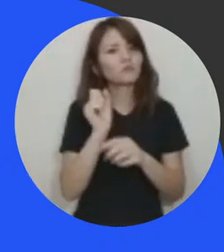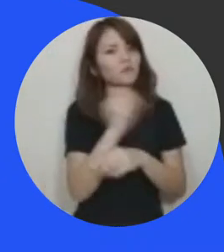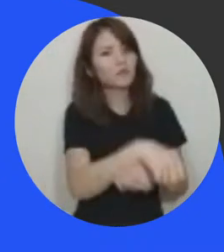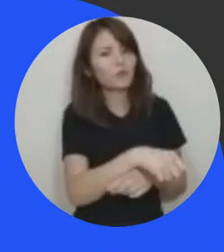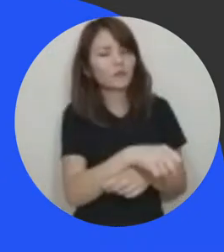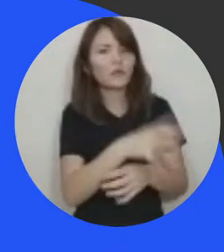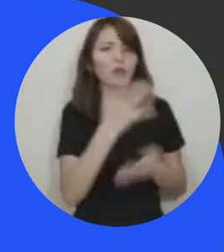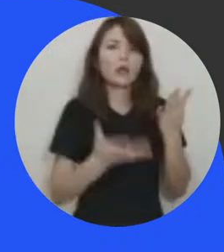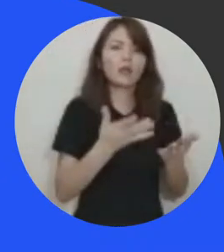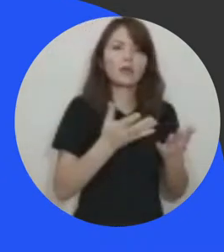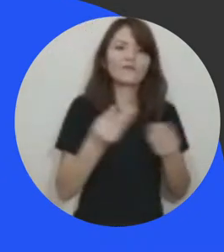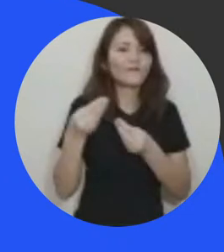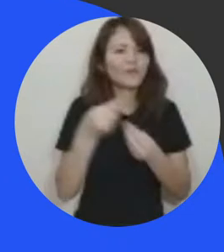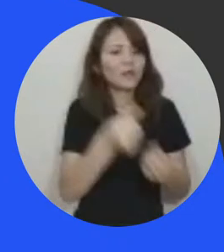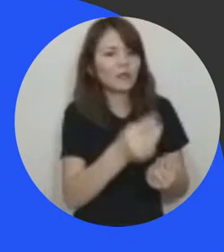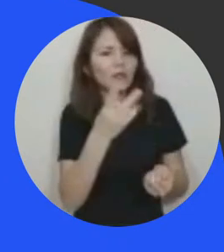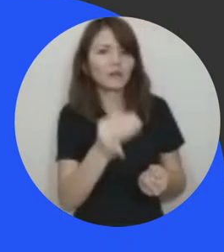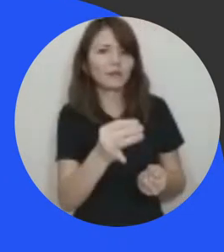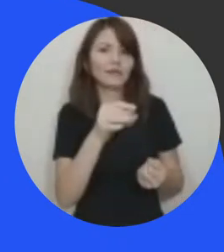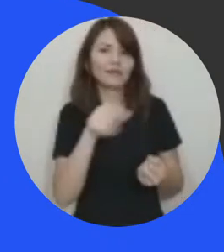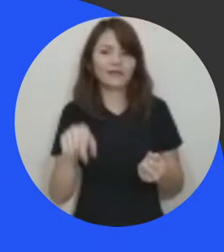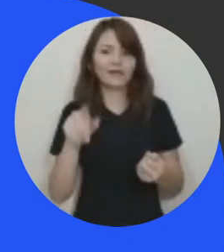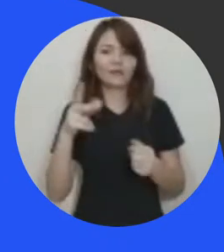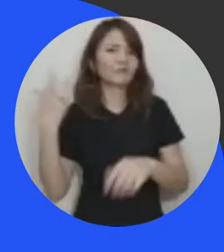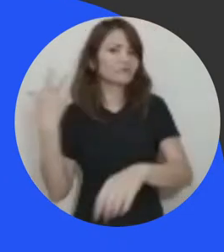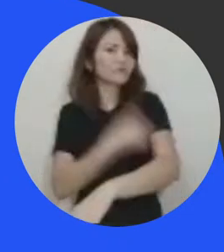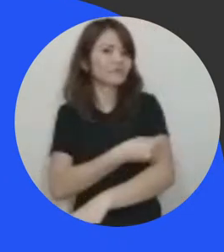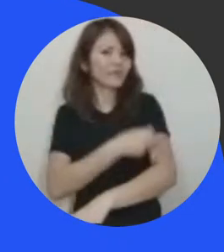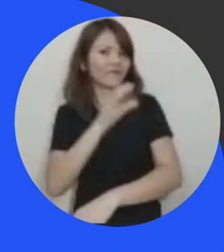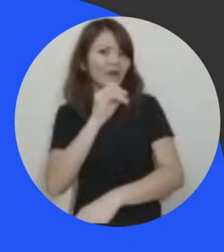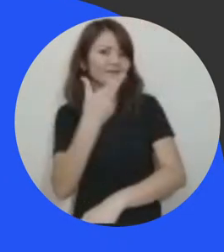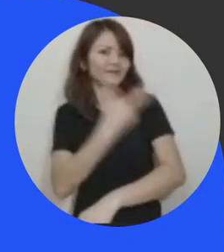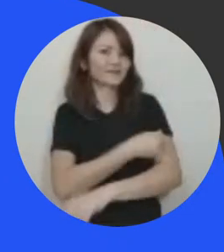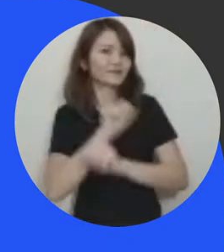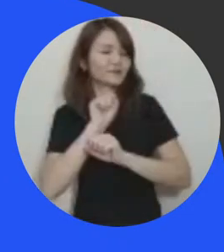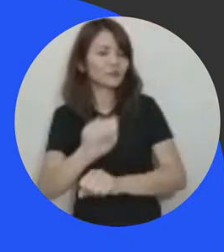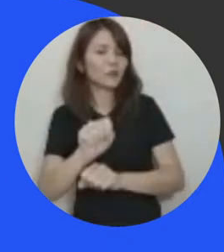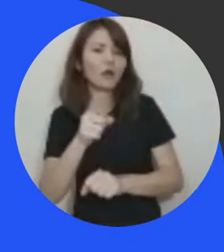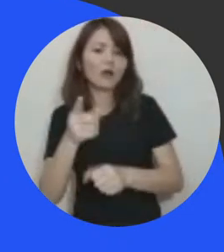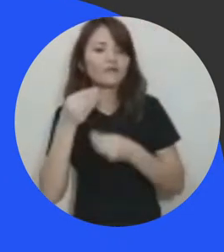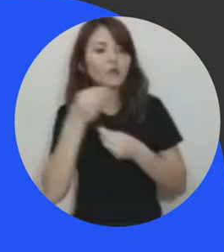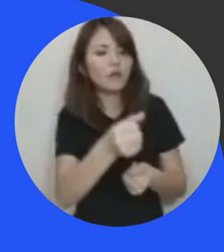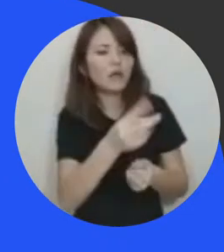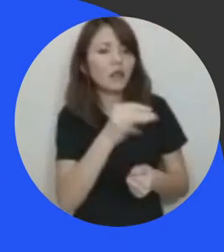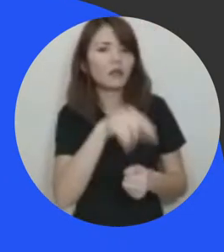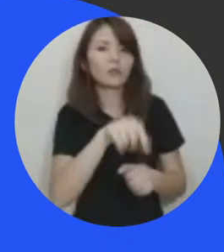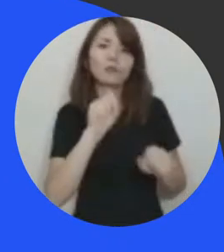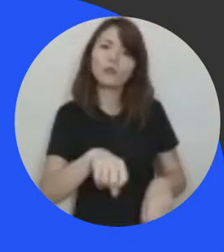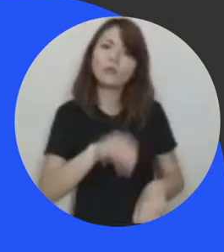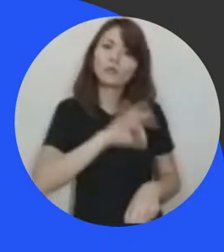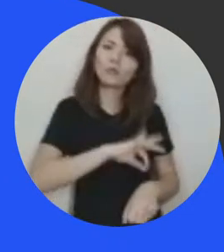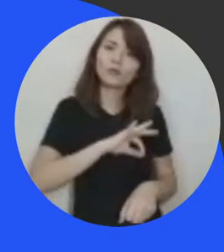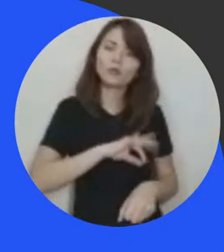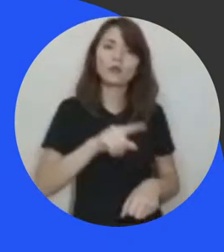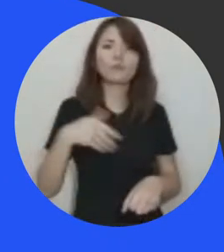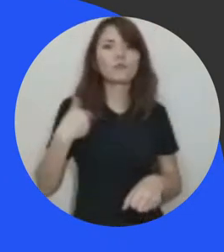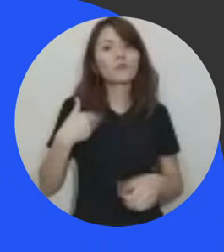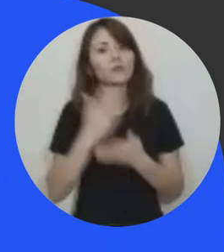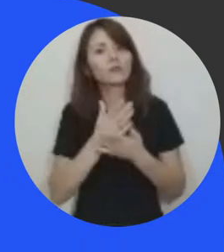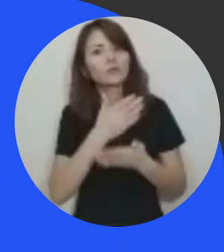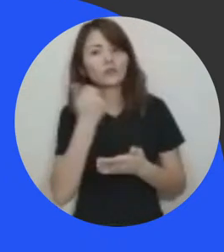being produced. And we can also use those mutations to track outbreaks and to